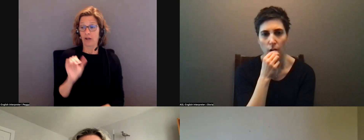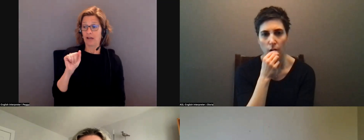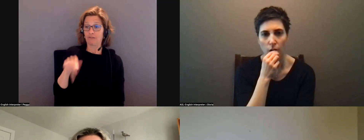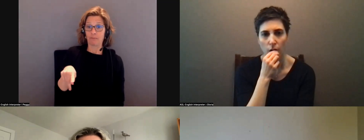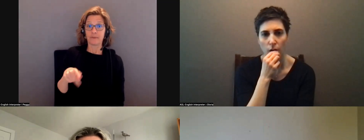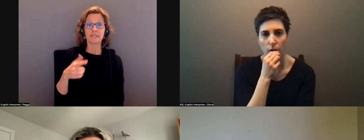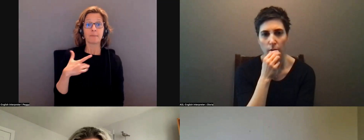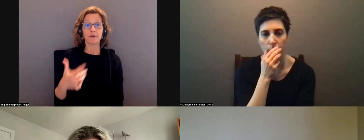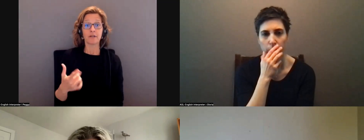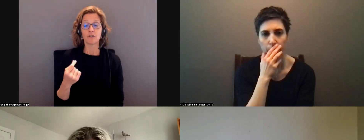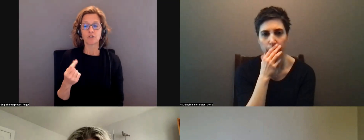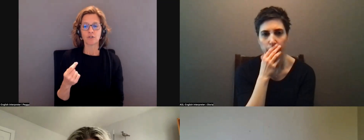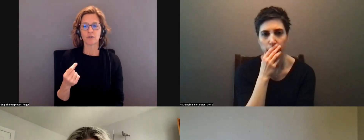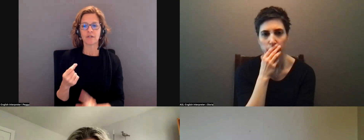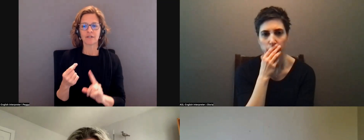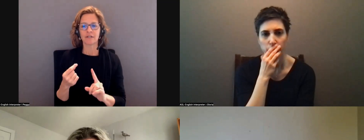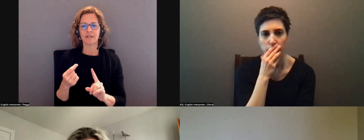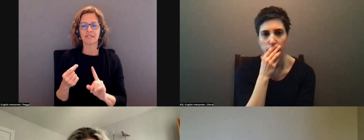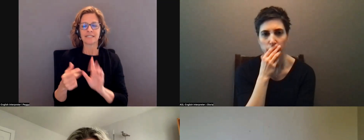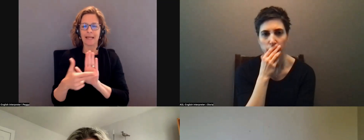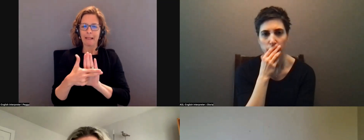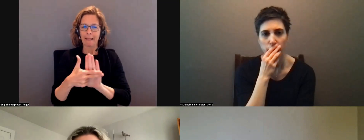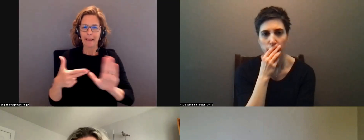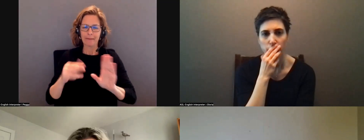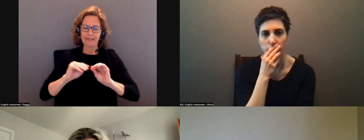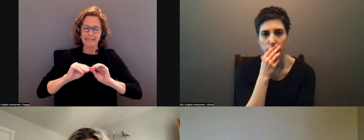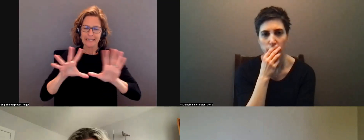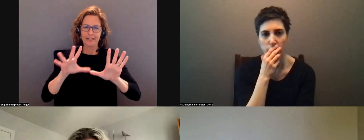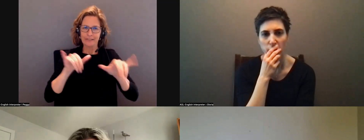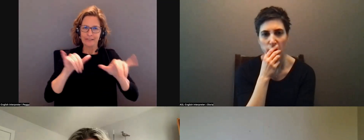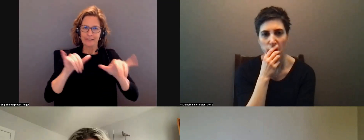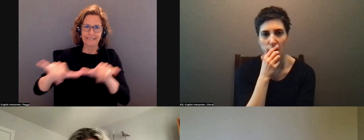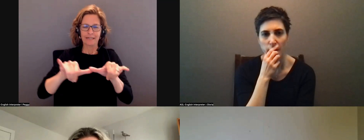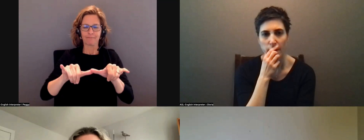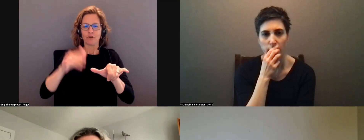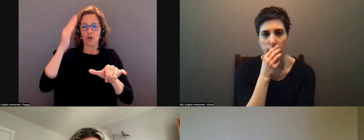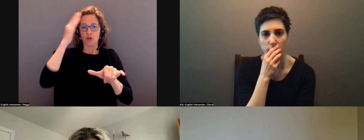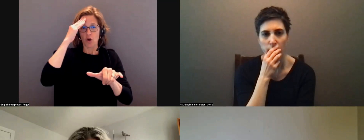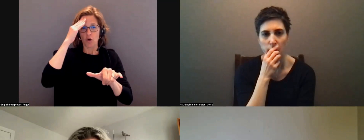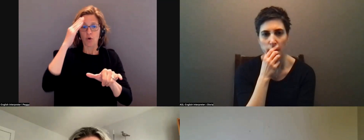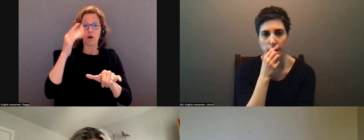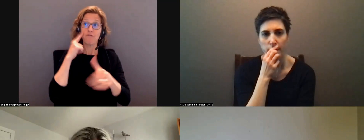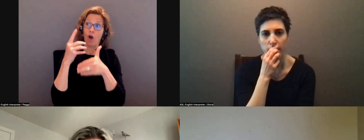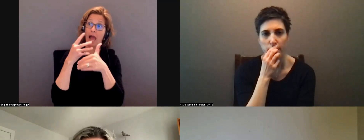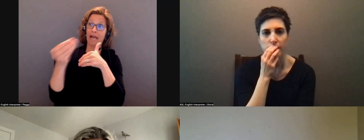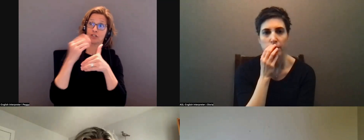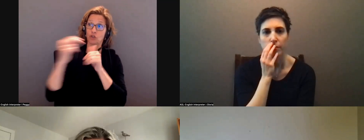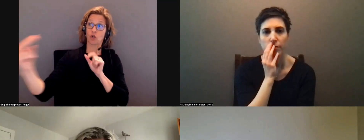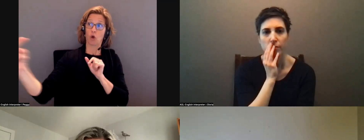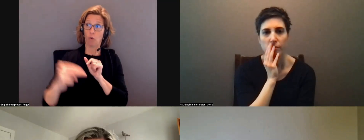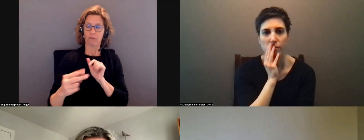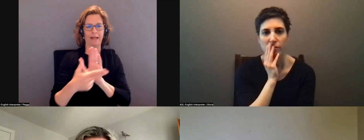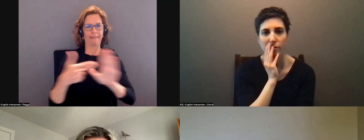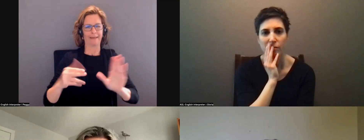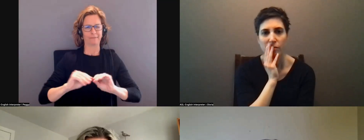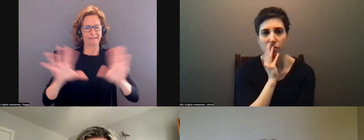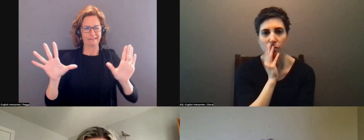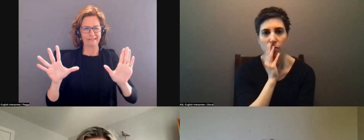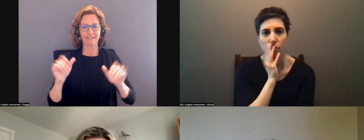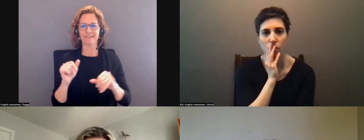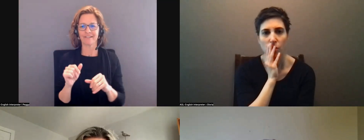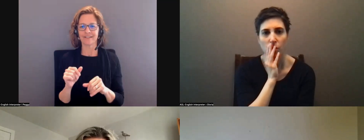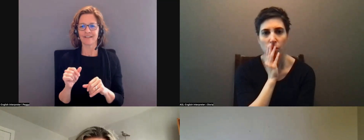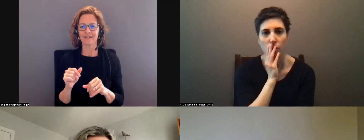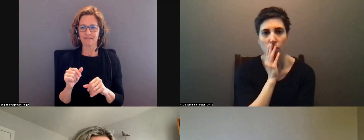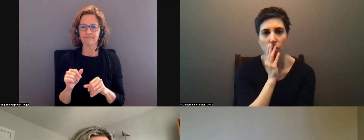to sort of very clearly label things which are meant for outside of the organization. So if it's a public or anything